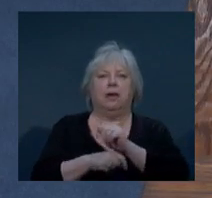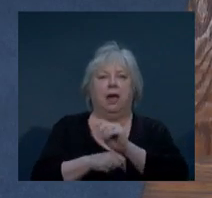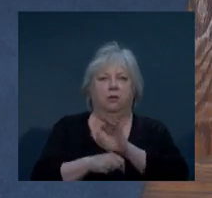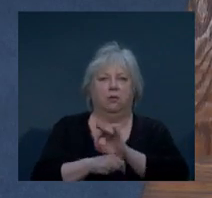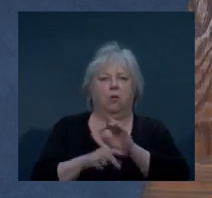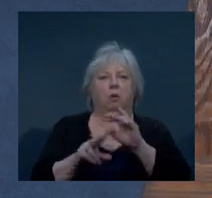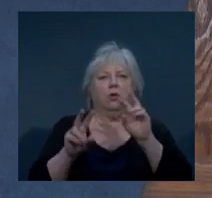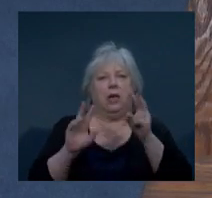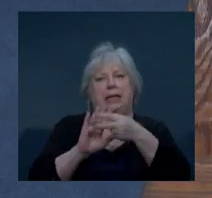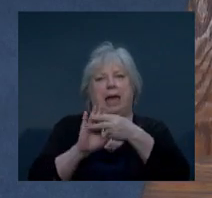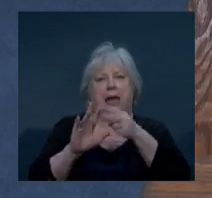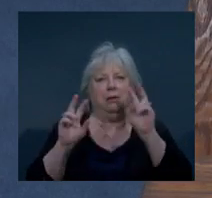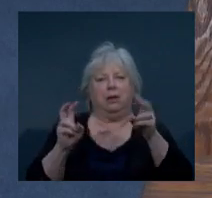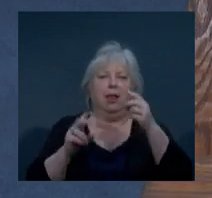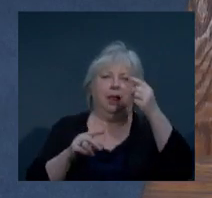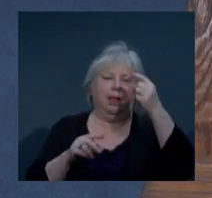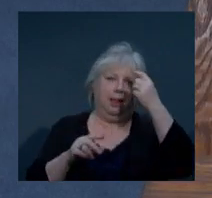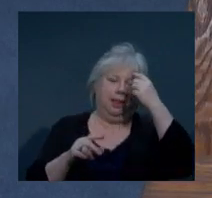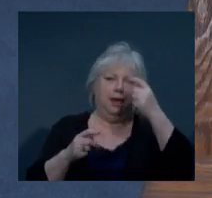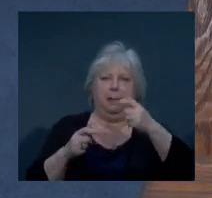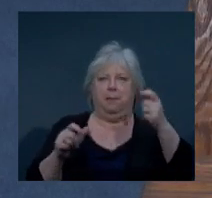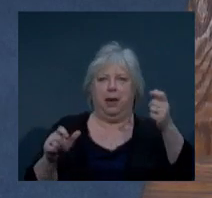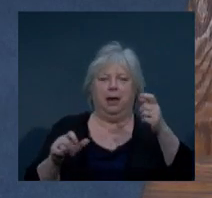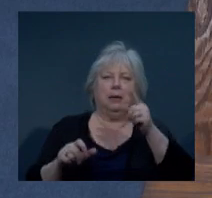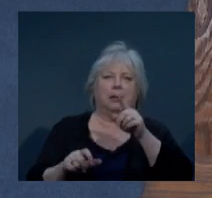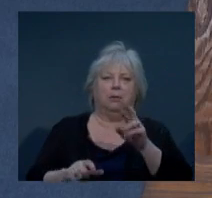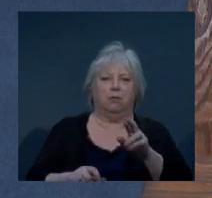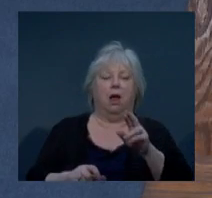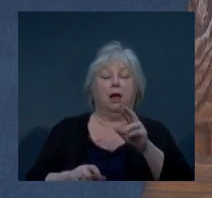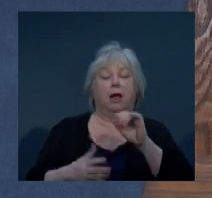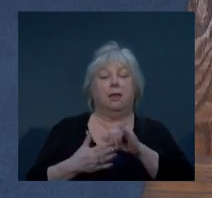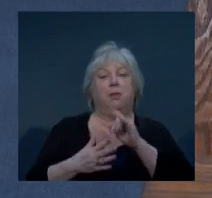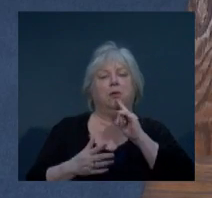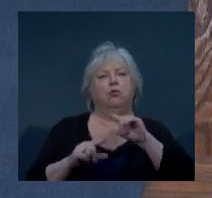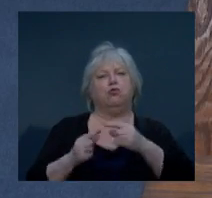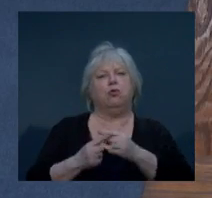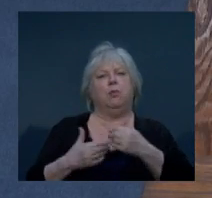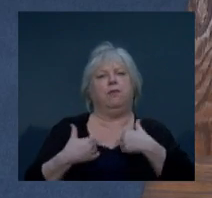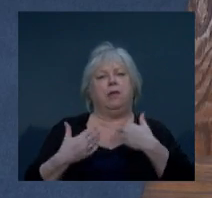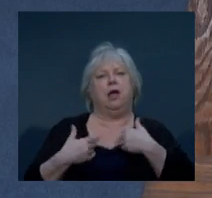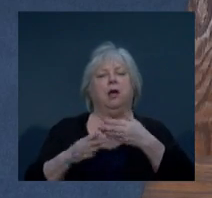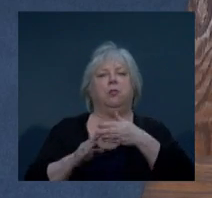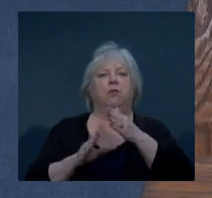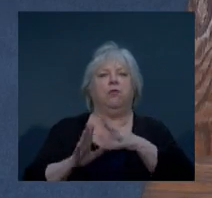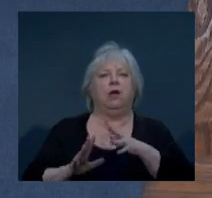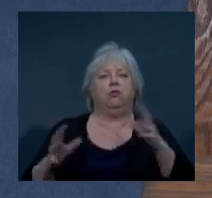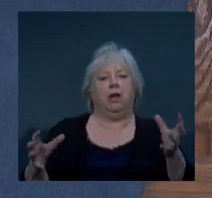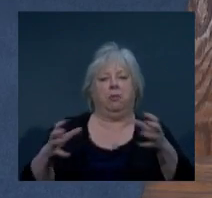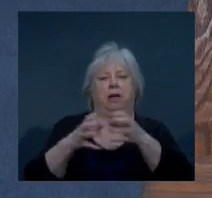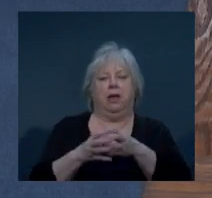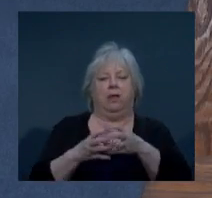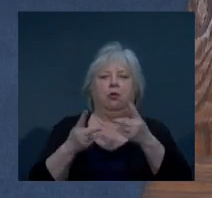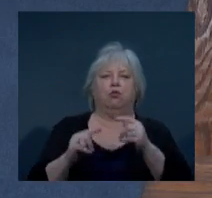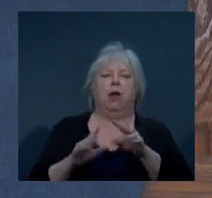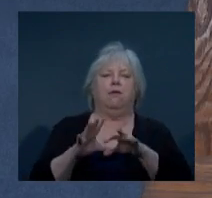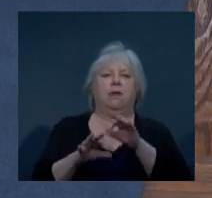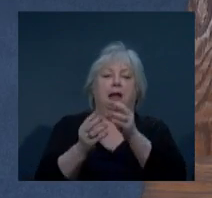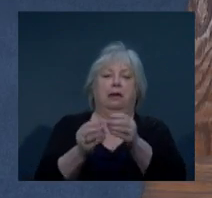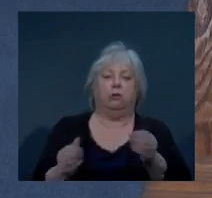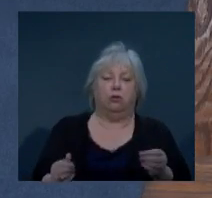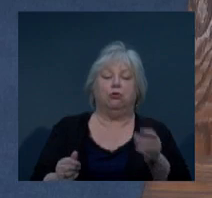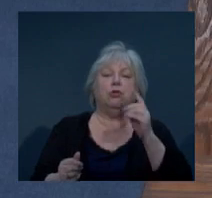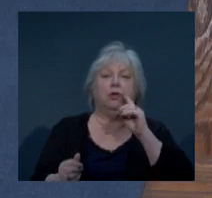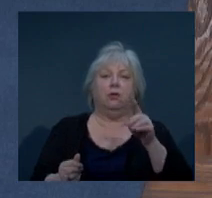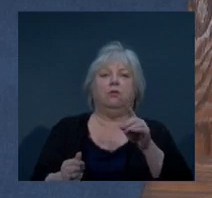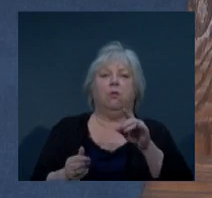was a group of young professionals that came together to try to find solutions for different areas of the city. I was the